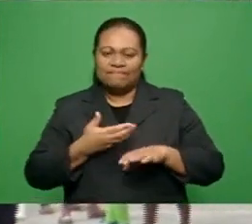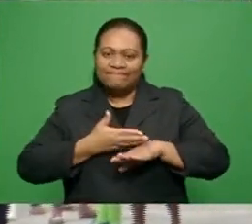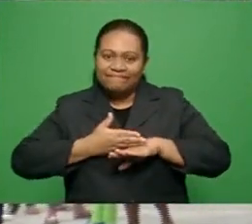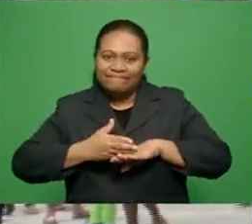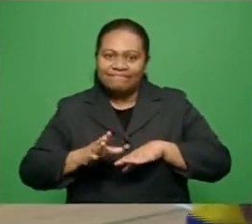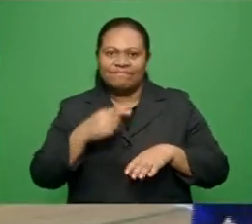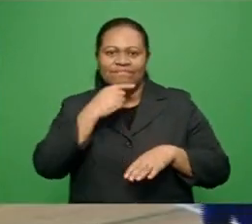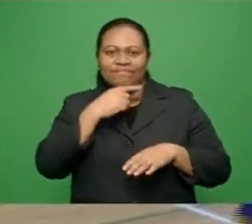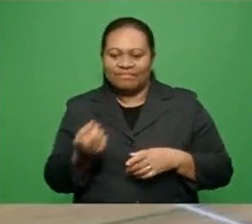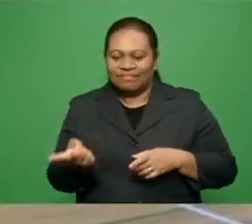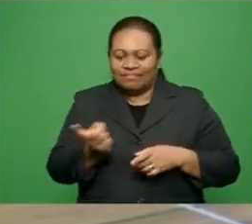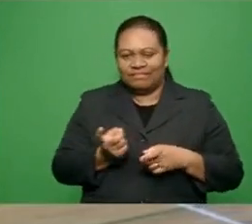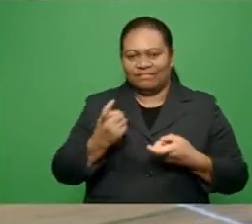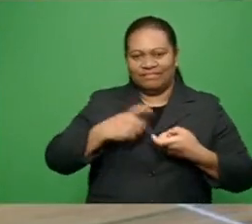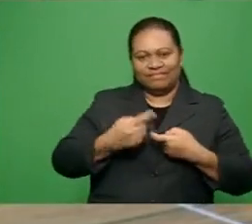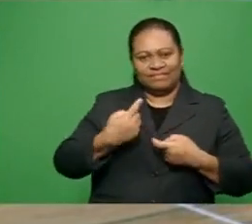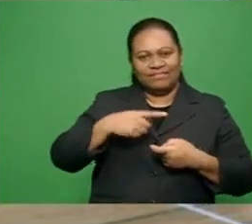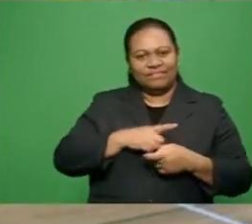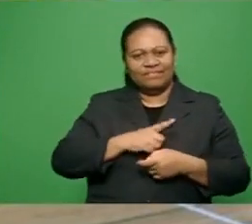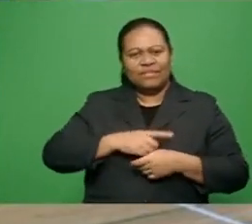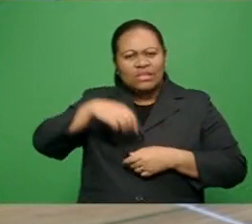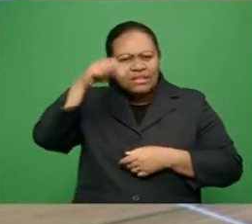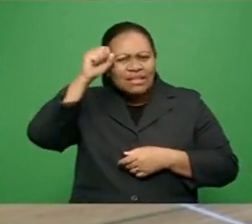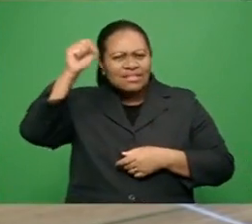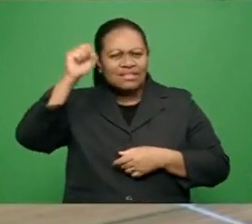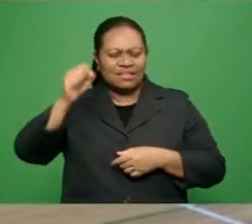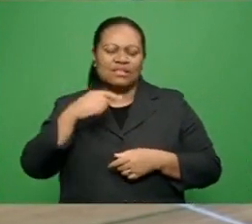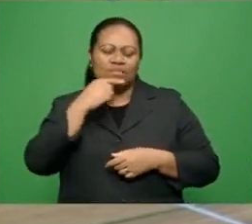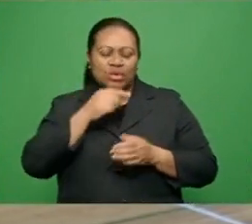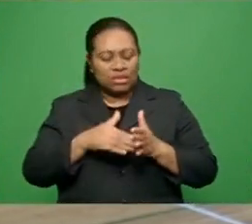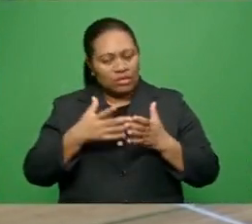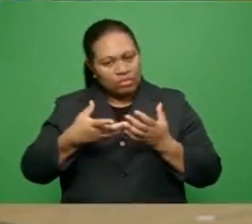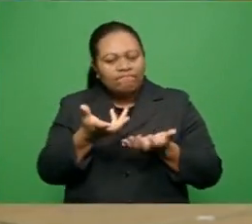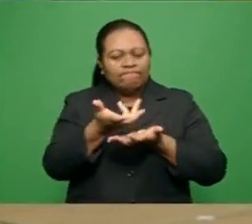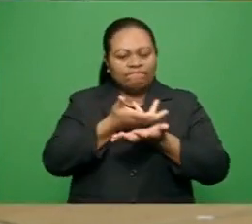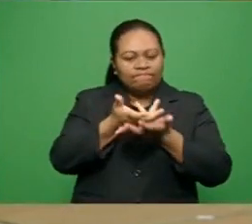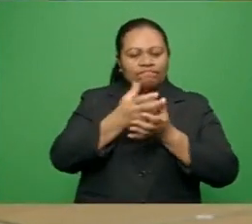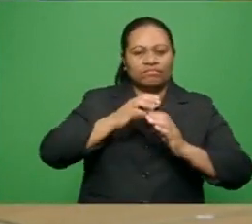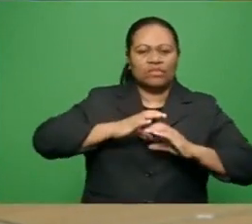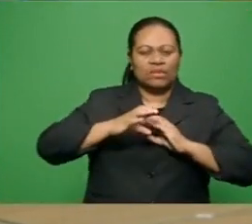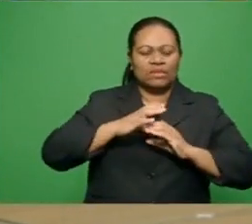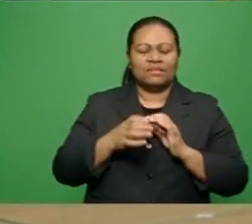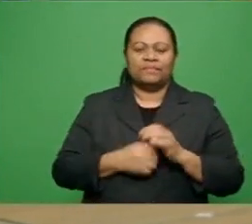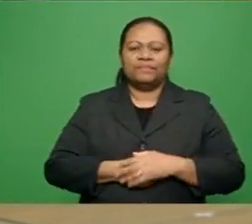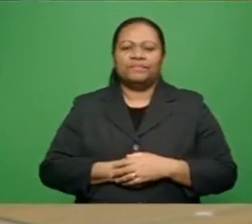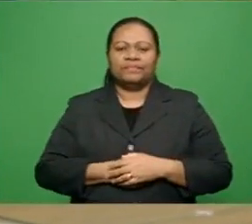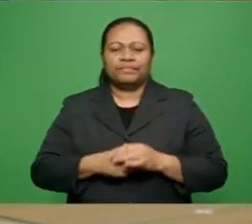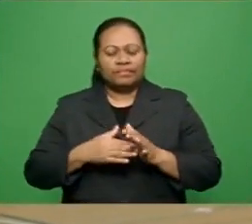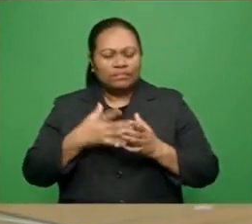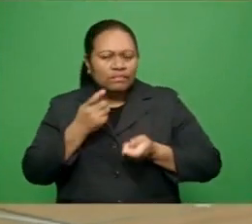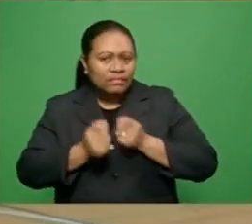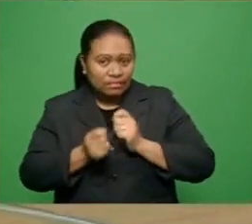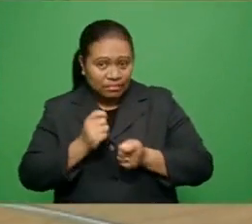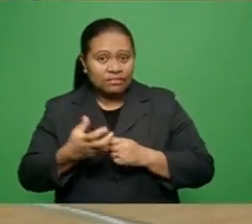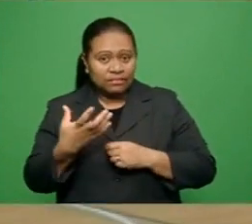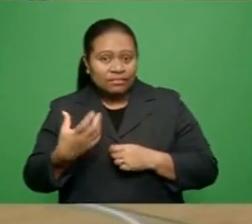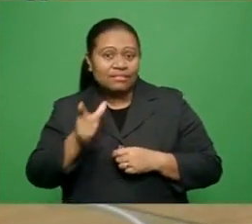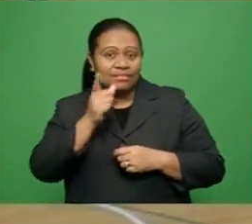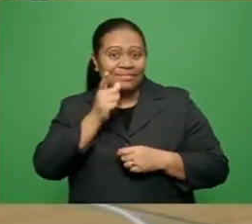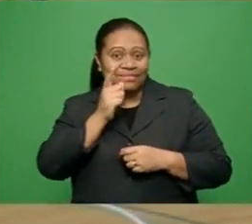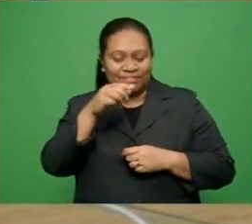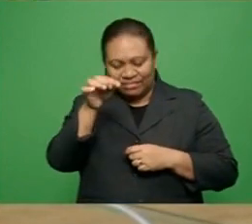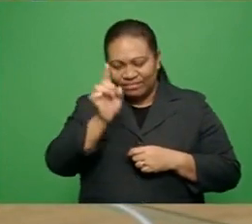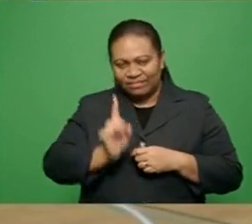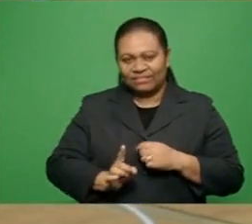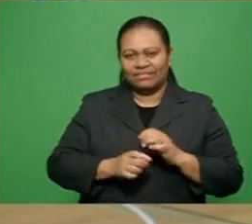so the senior players has to communicate with the boys in the field. The defending champions were tested by a good Lami side earlier